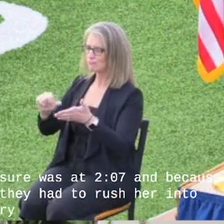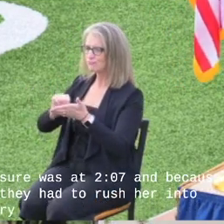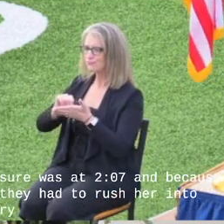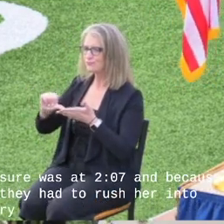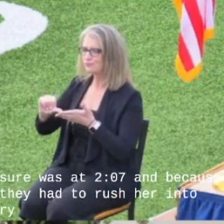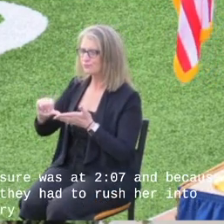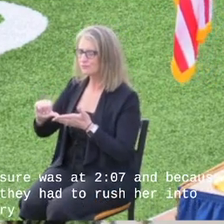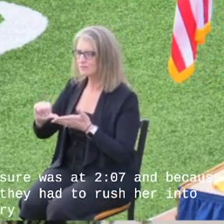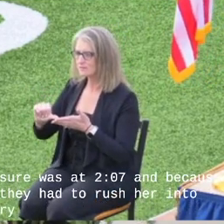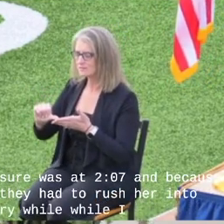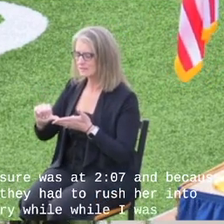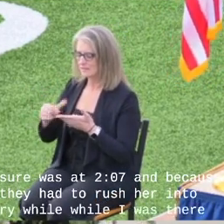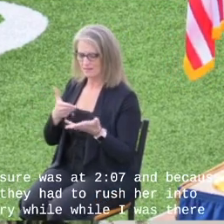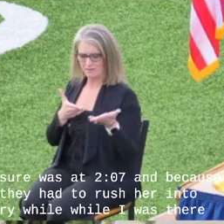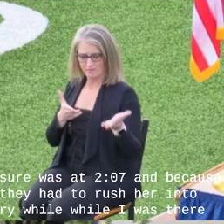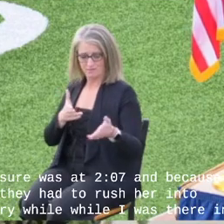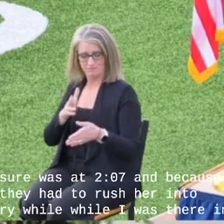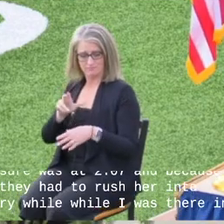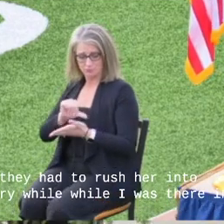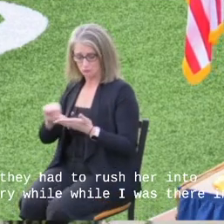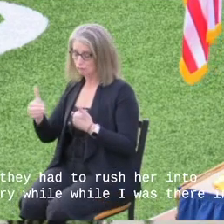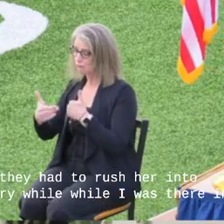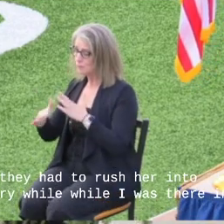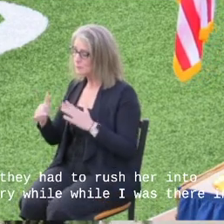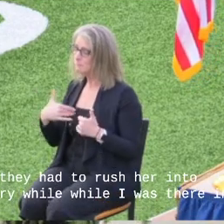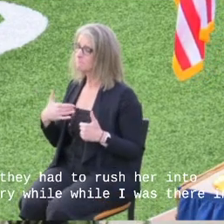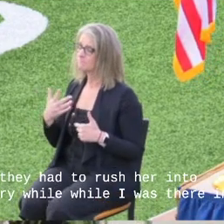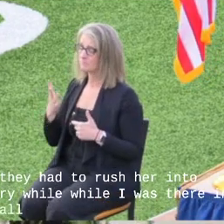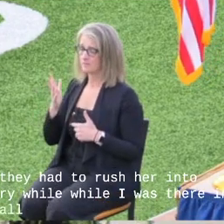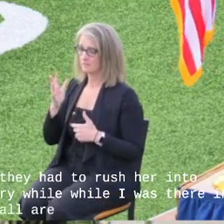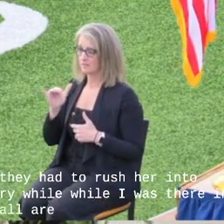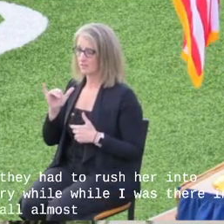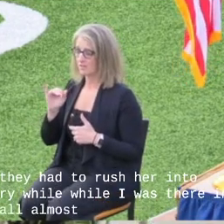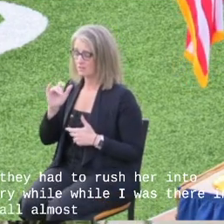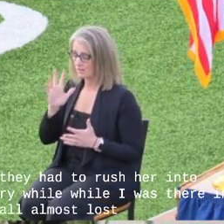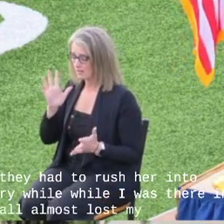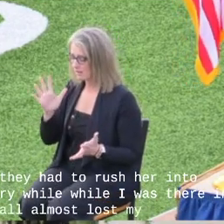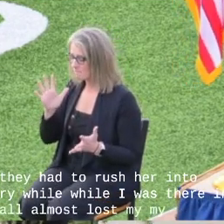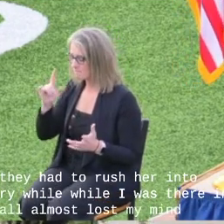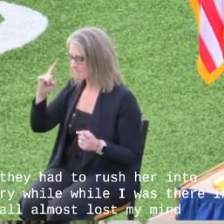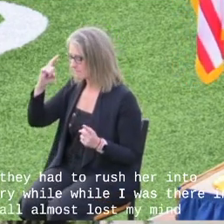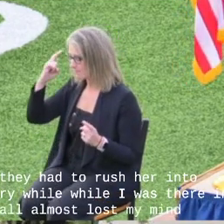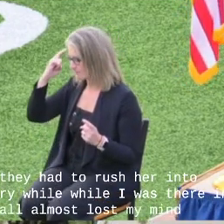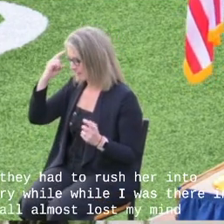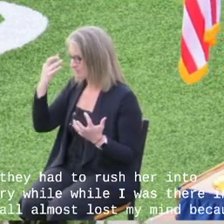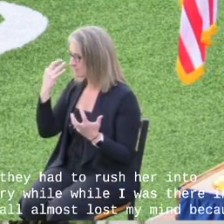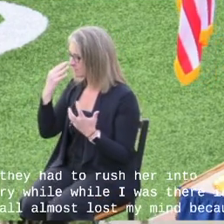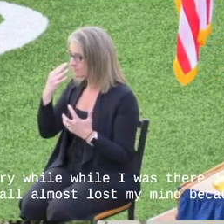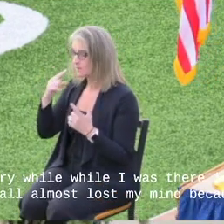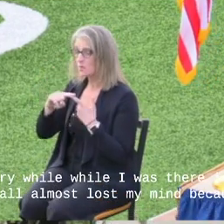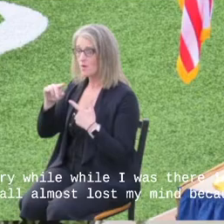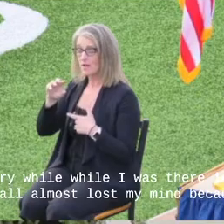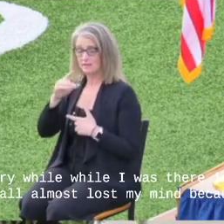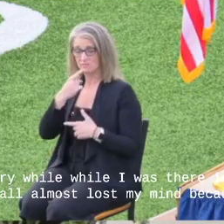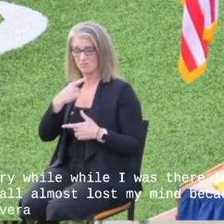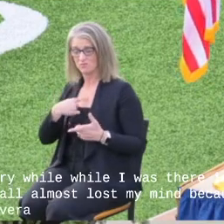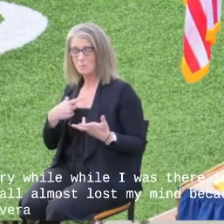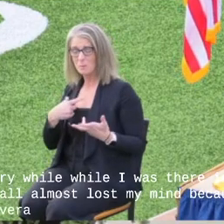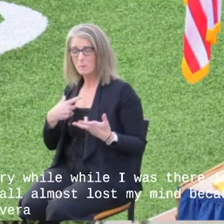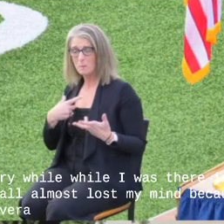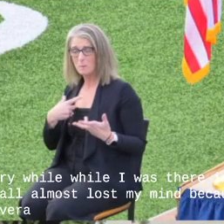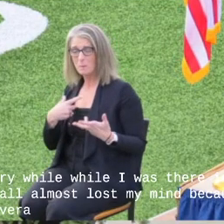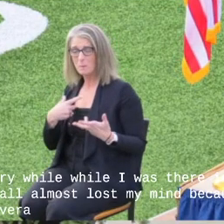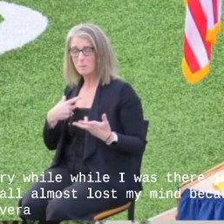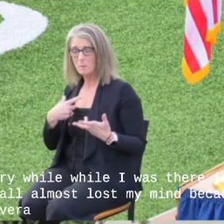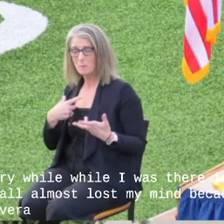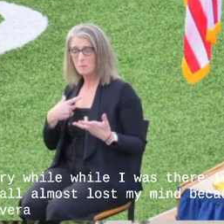surgery. Well, while I was there in the surgery room, y'all, I almost lost my mind. Because they said, Mr. Rivera, we have